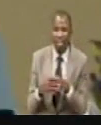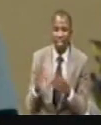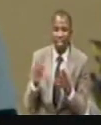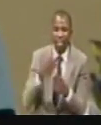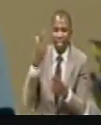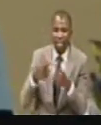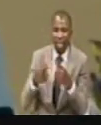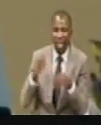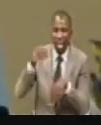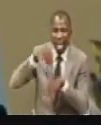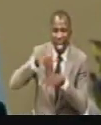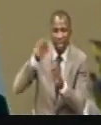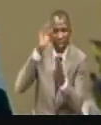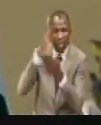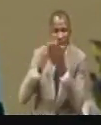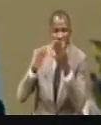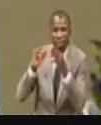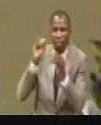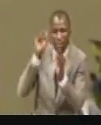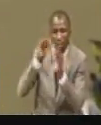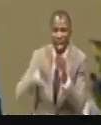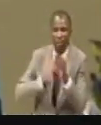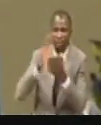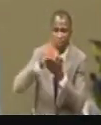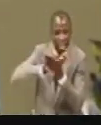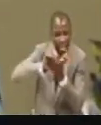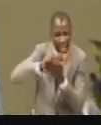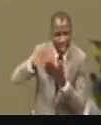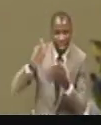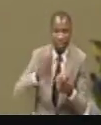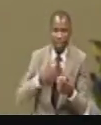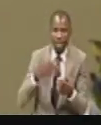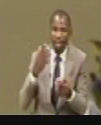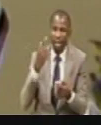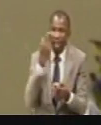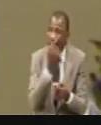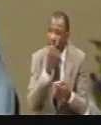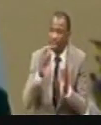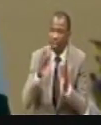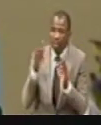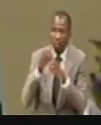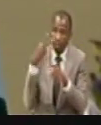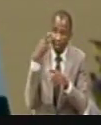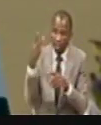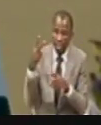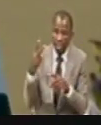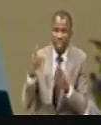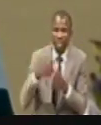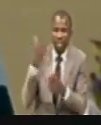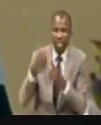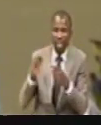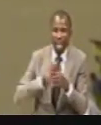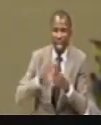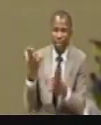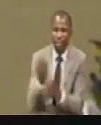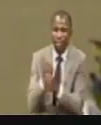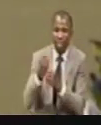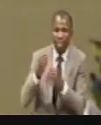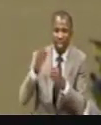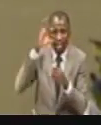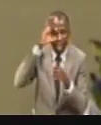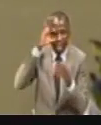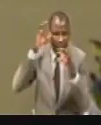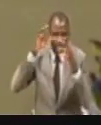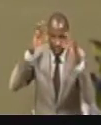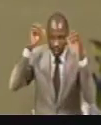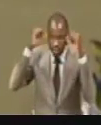couldn't see very well anymore. At a point, I would clean my eyes very well before I can see. And I went